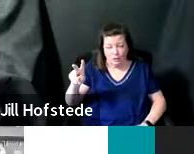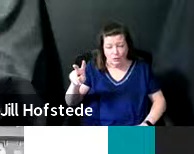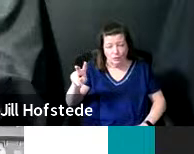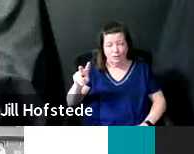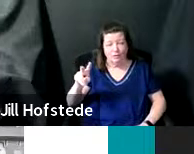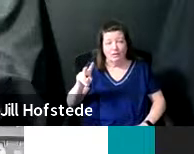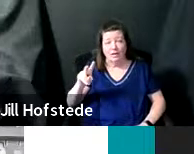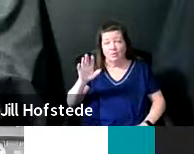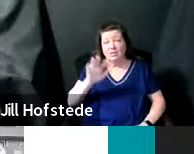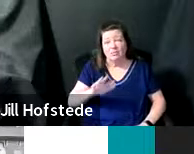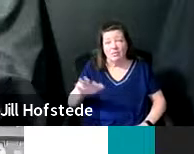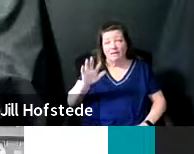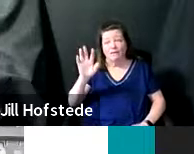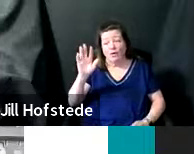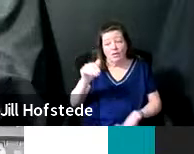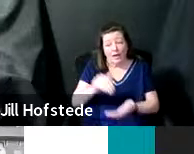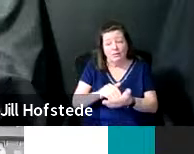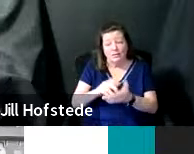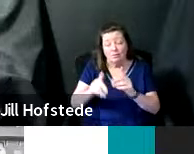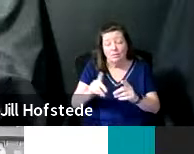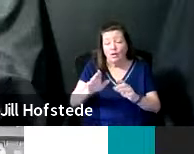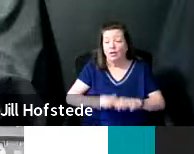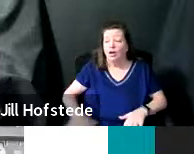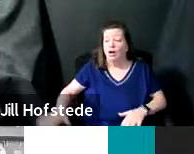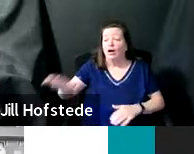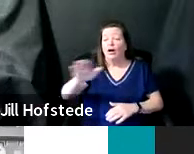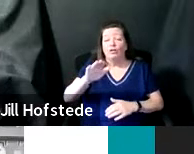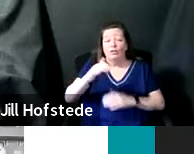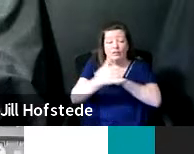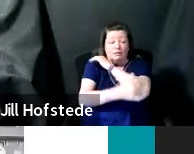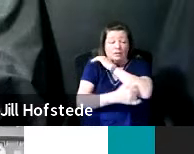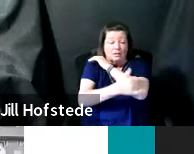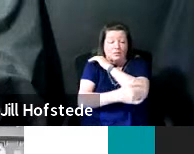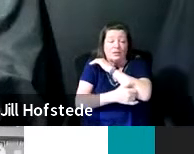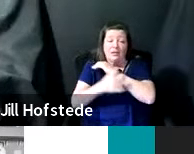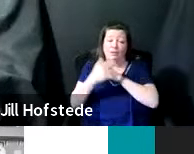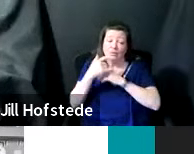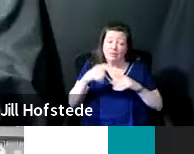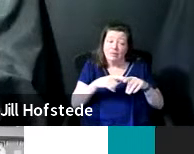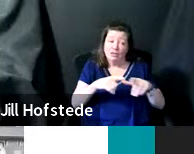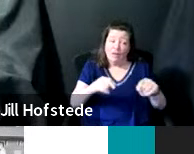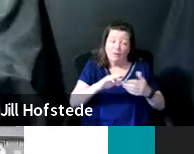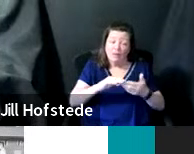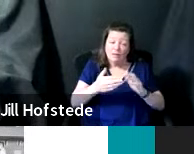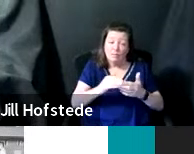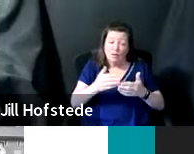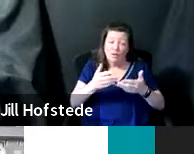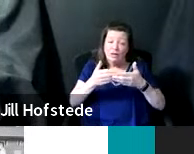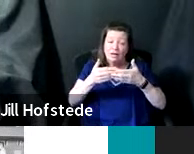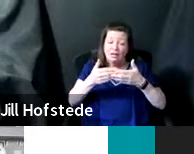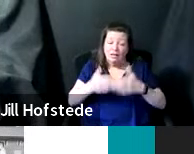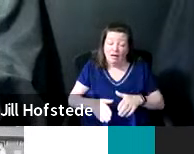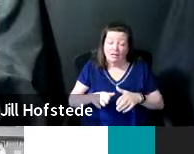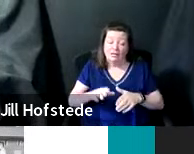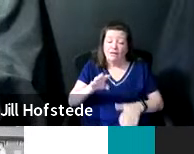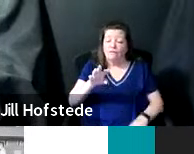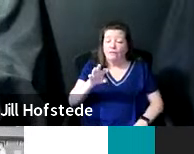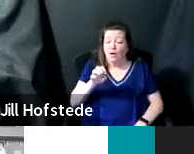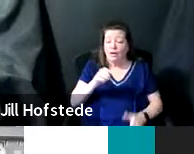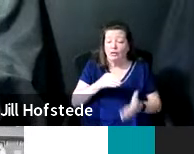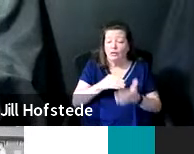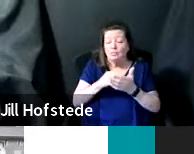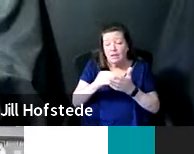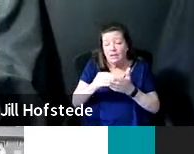people. Across the country, it is estimated that the Japanese American community lost some $400 million in